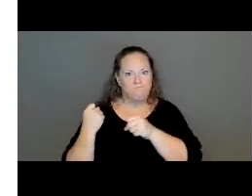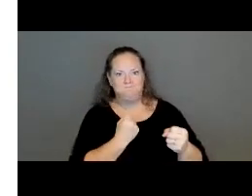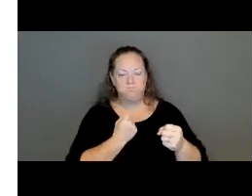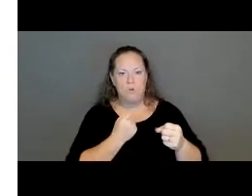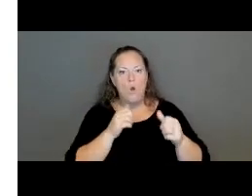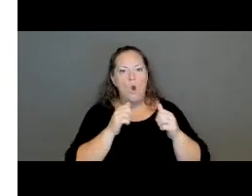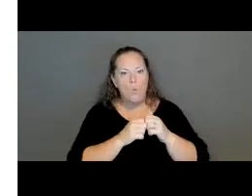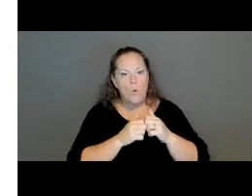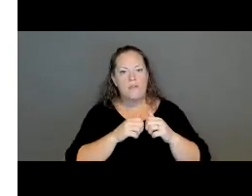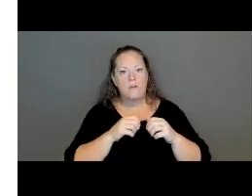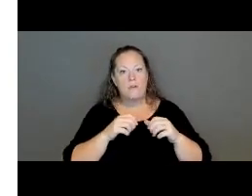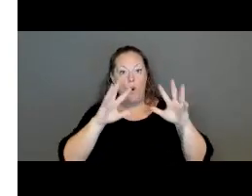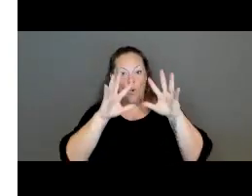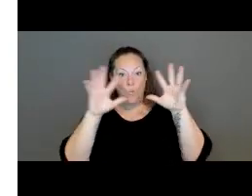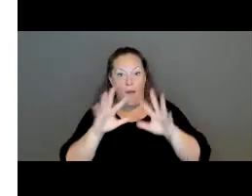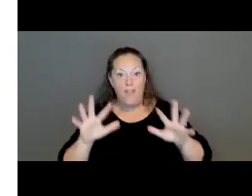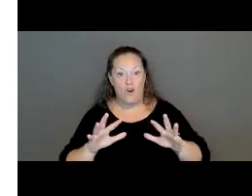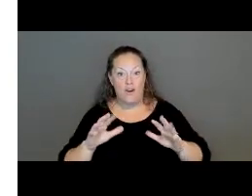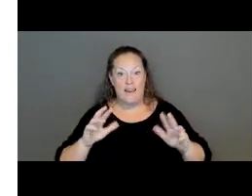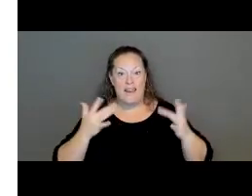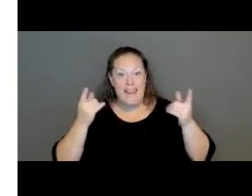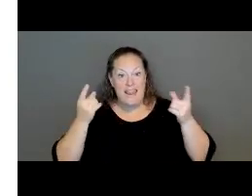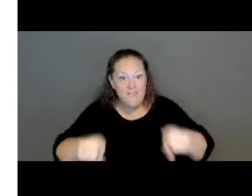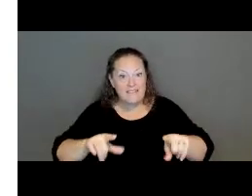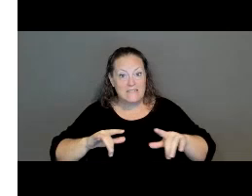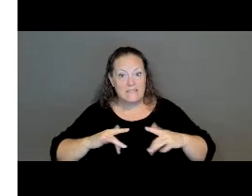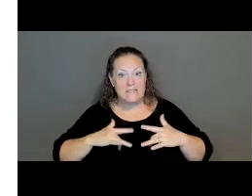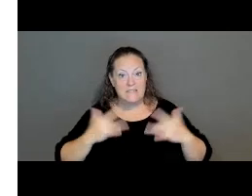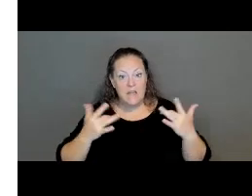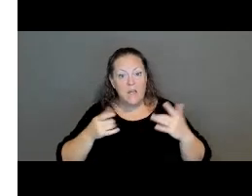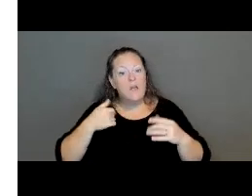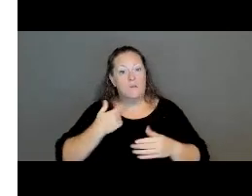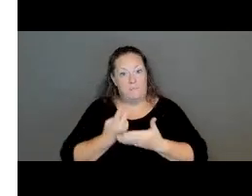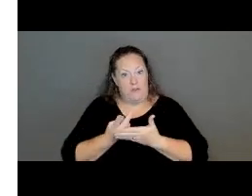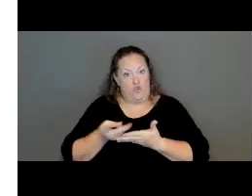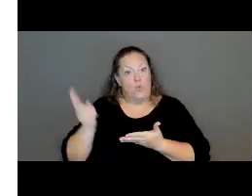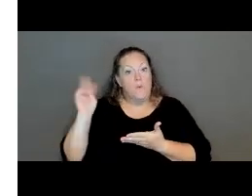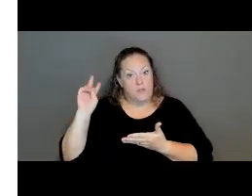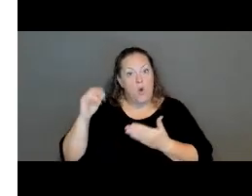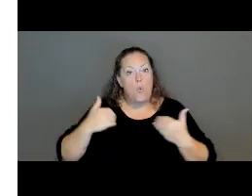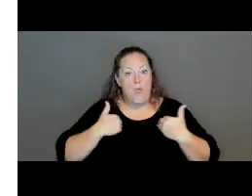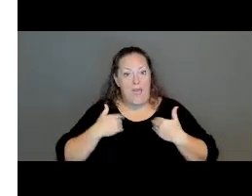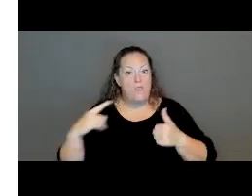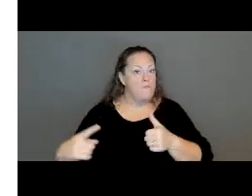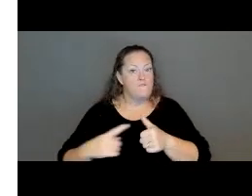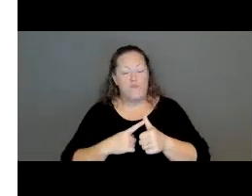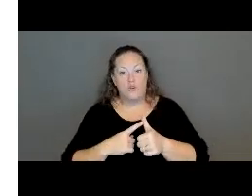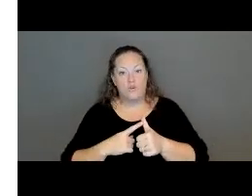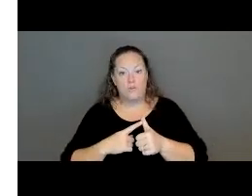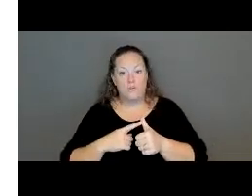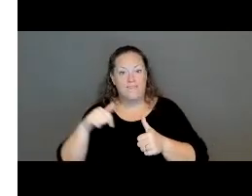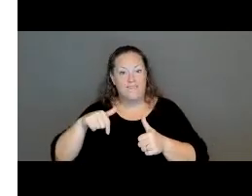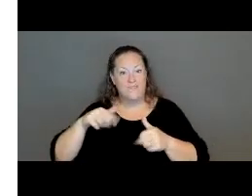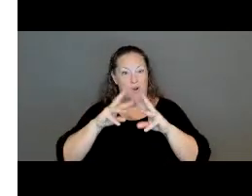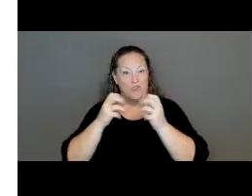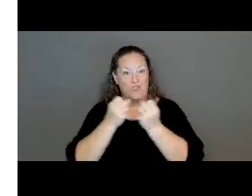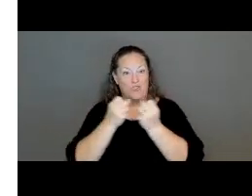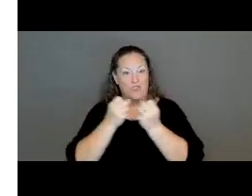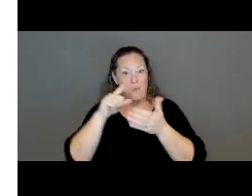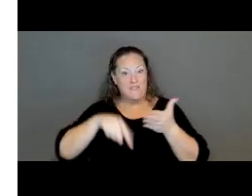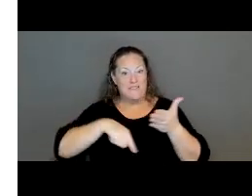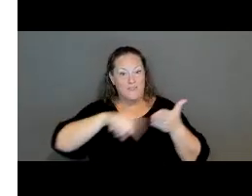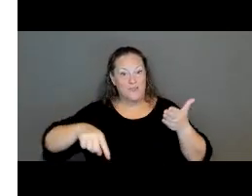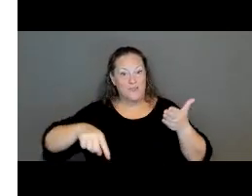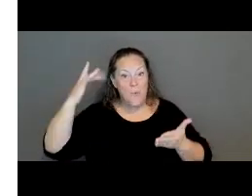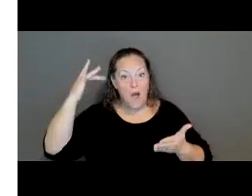We just had an event not too long ago, about 2 weeks ago, where the first seminar of this series had to be canceled because we just